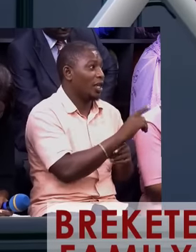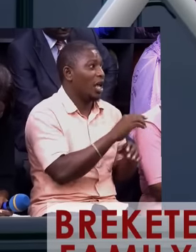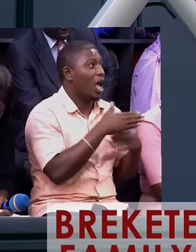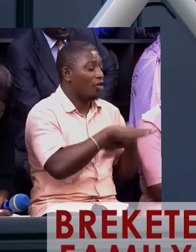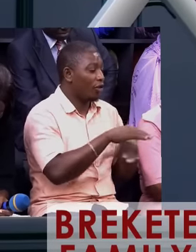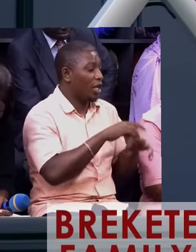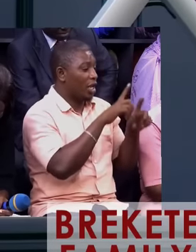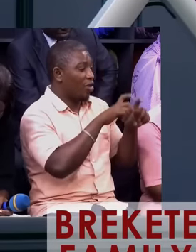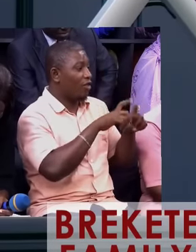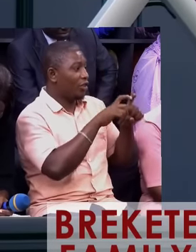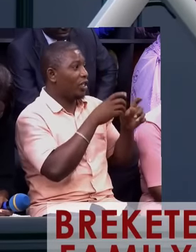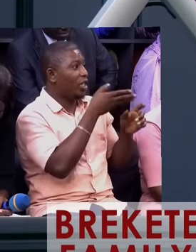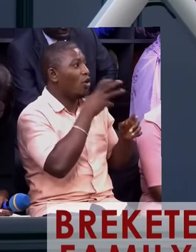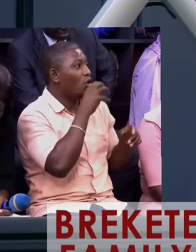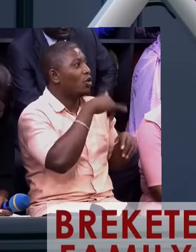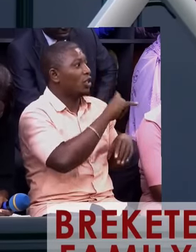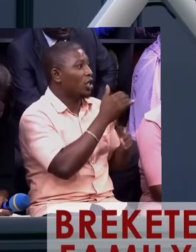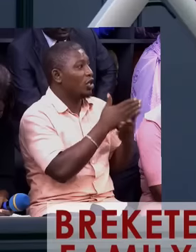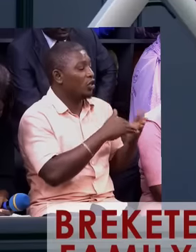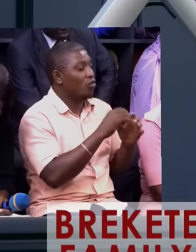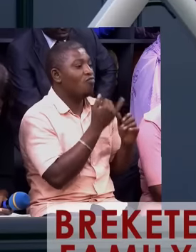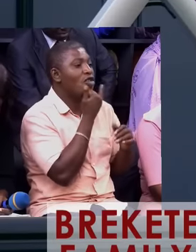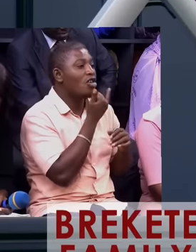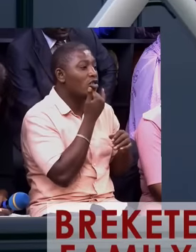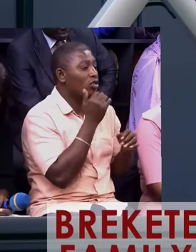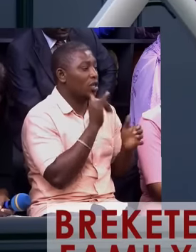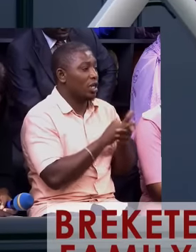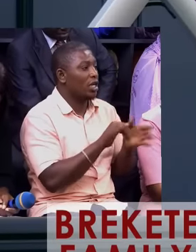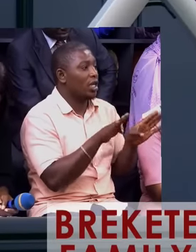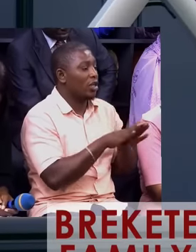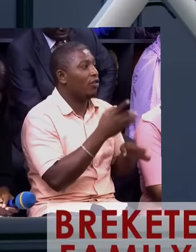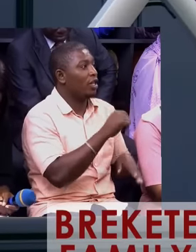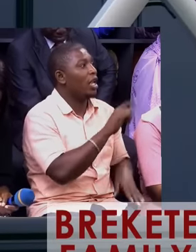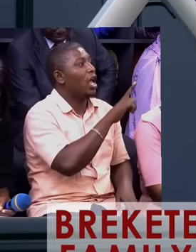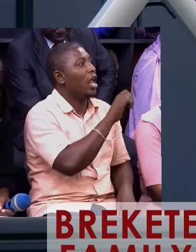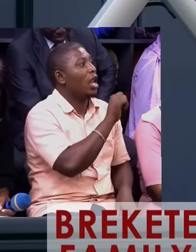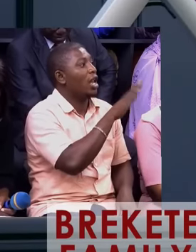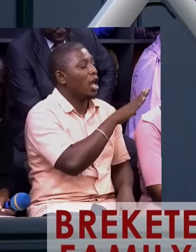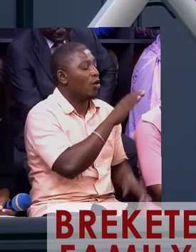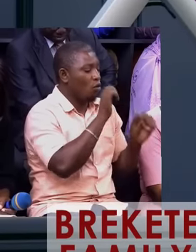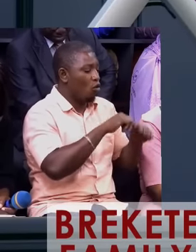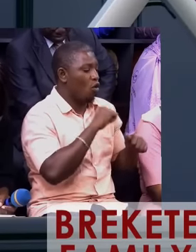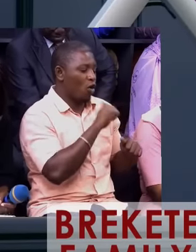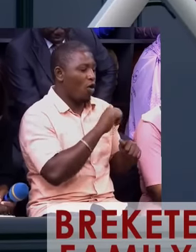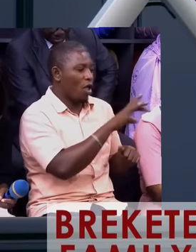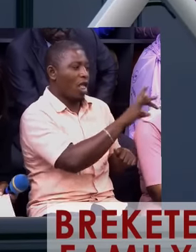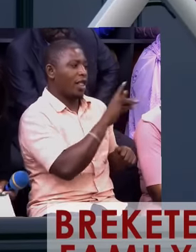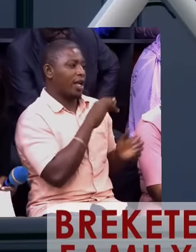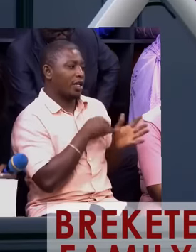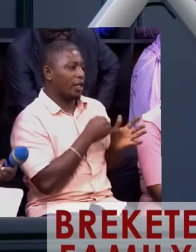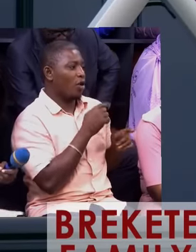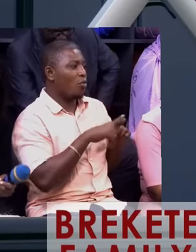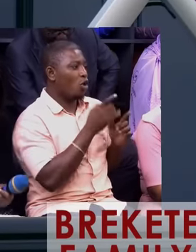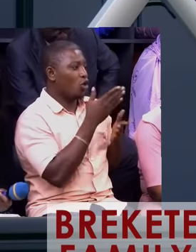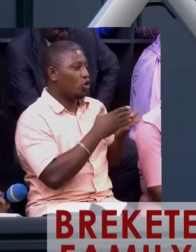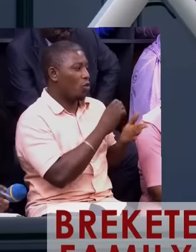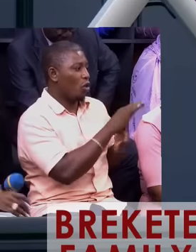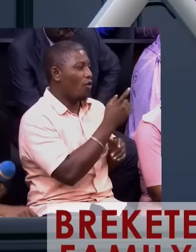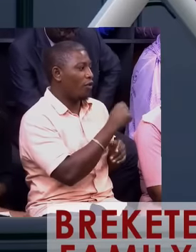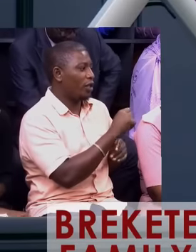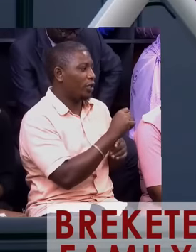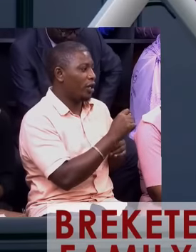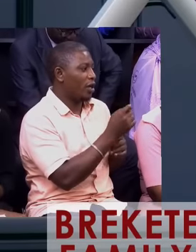was still some error in the ver that even the lab could not even detected but some of the wrong